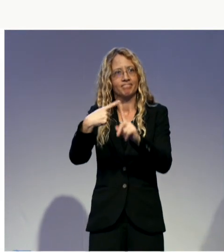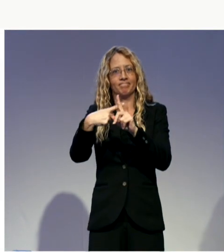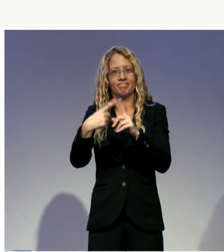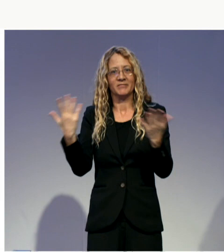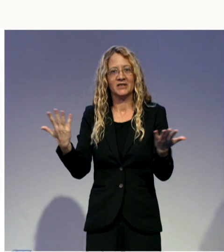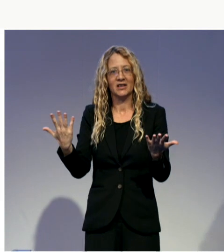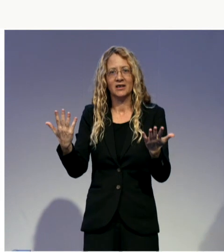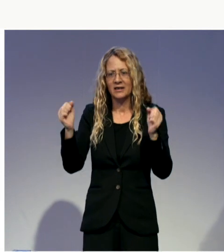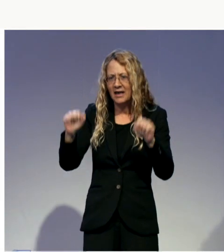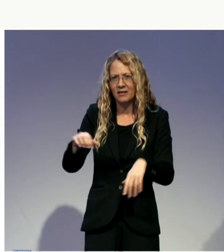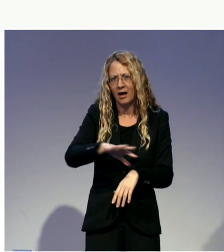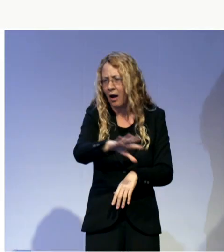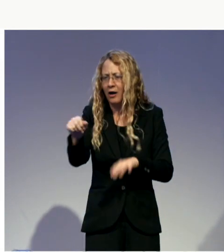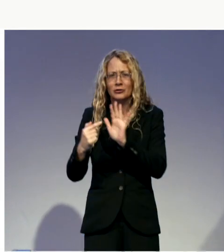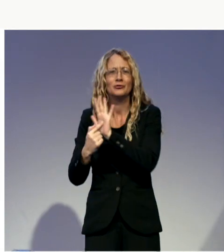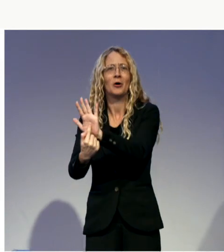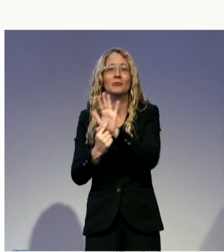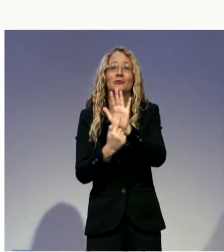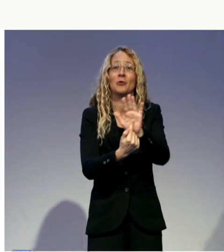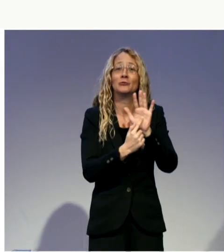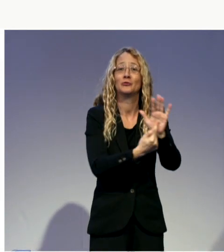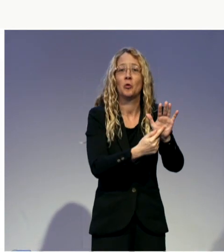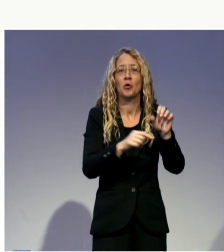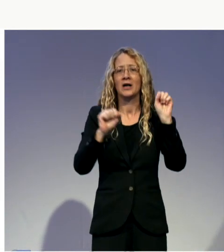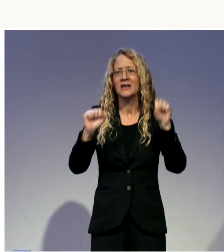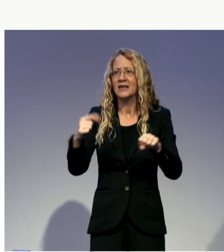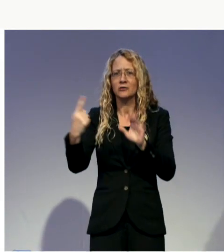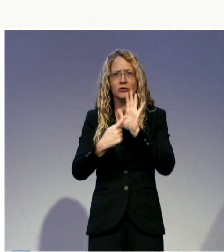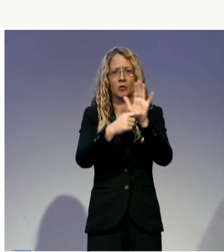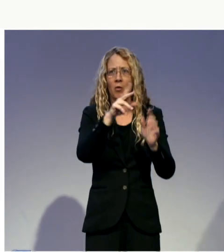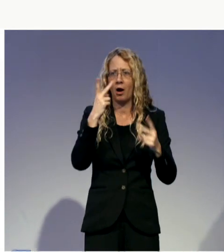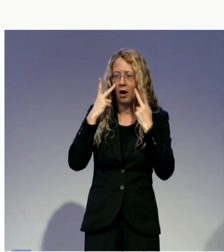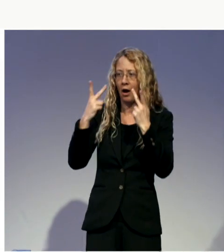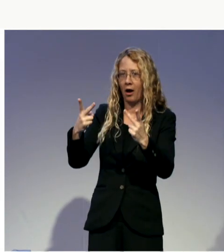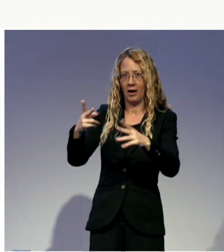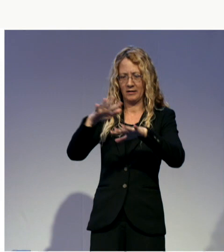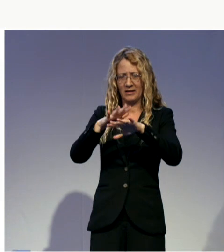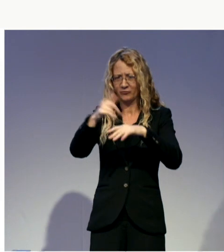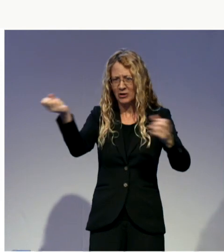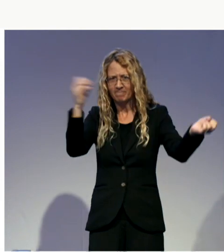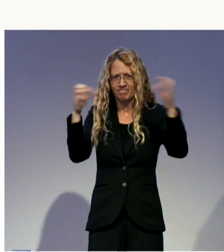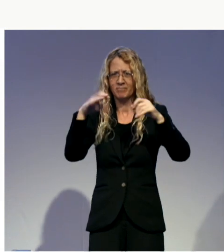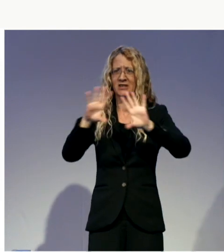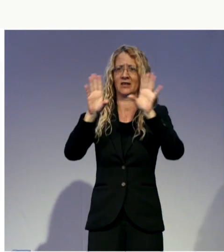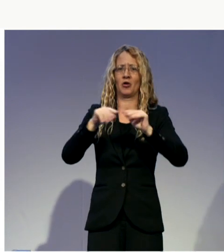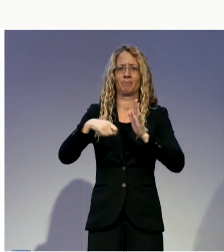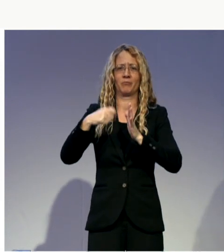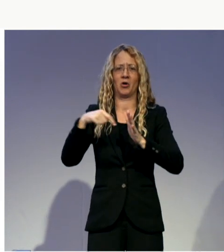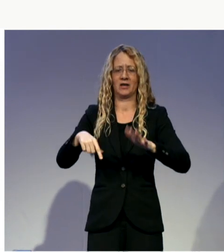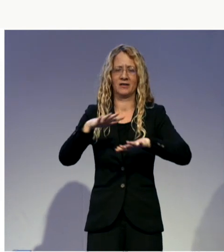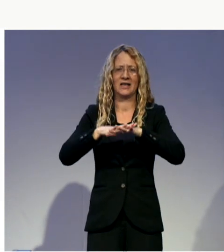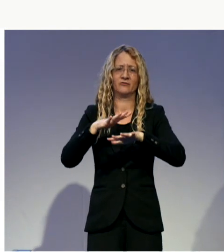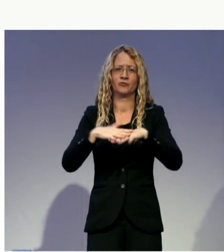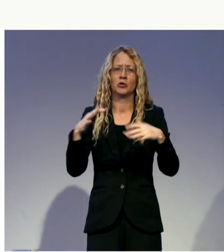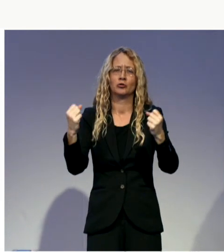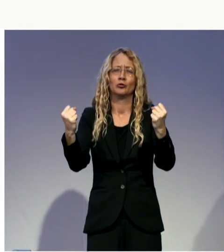strong the Zero Project network is. Got it? Thank you so much for coming.